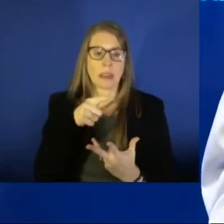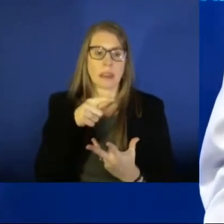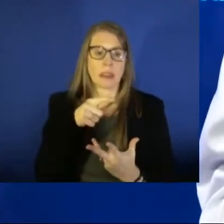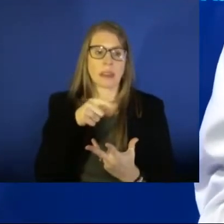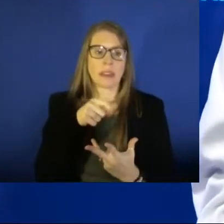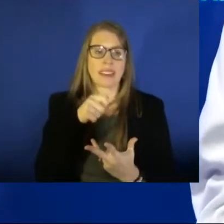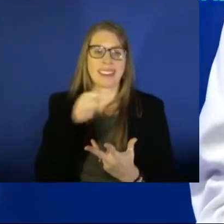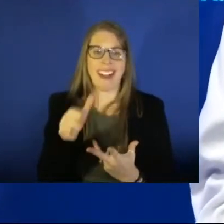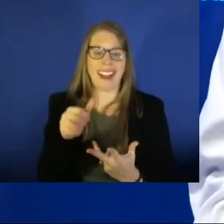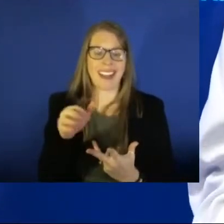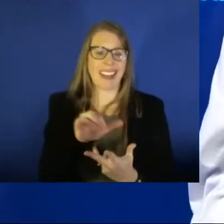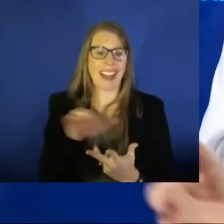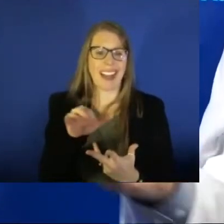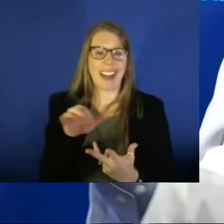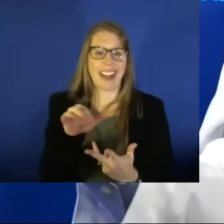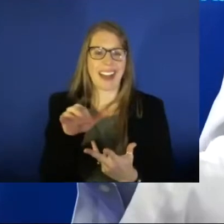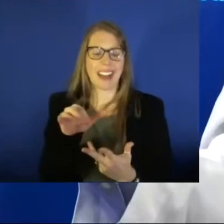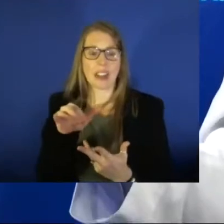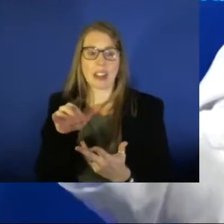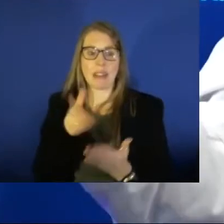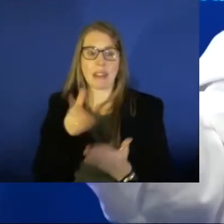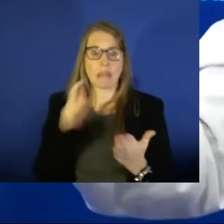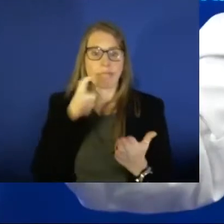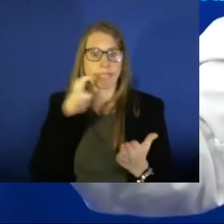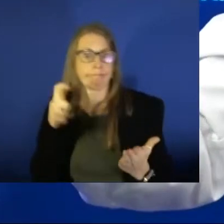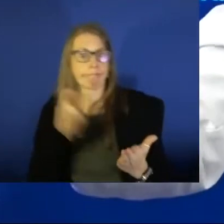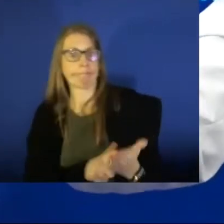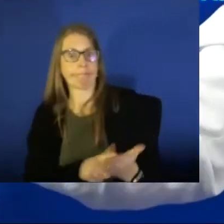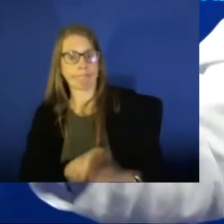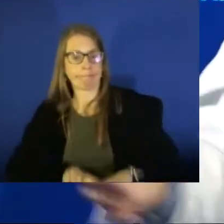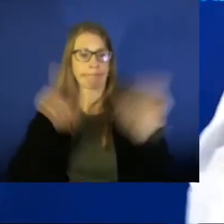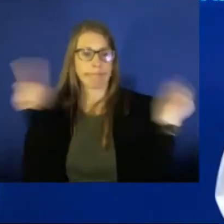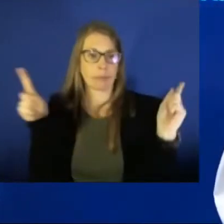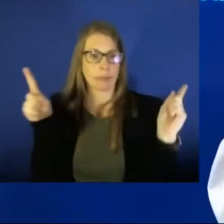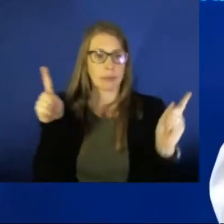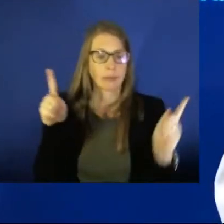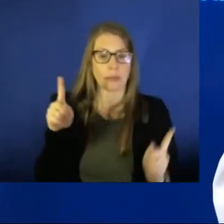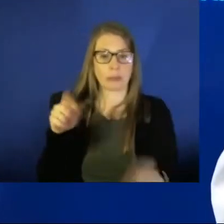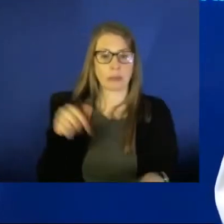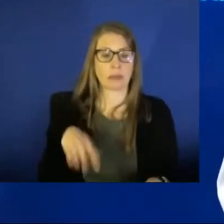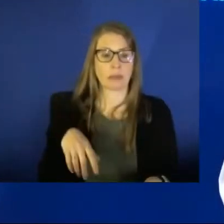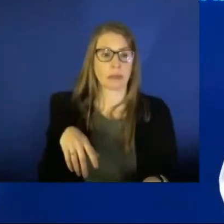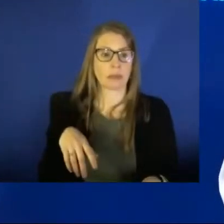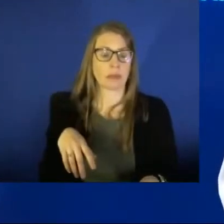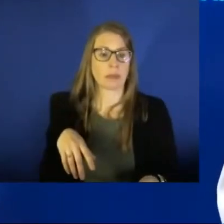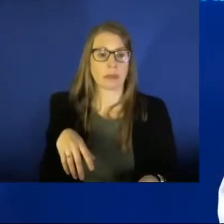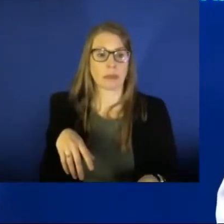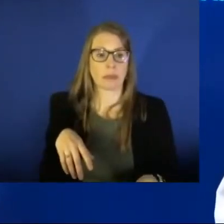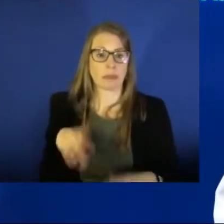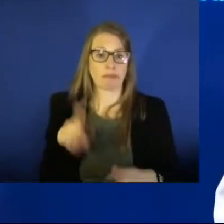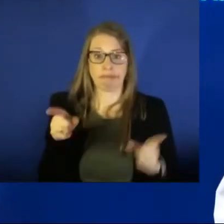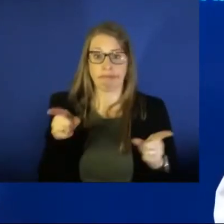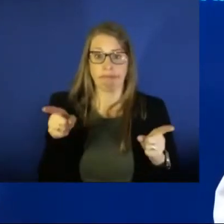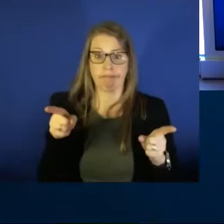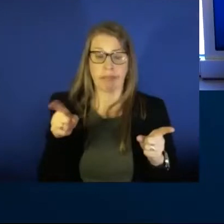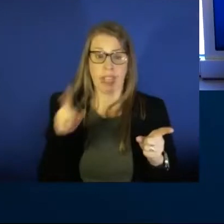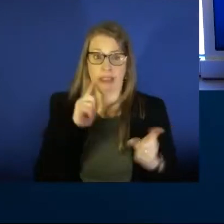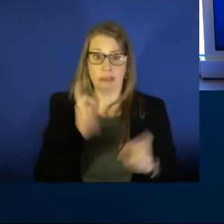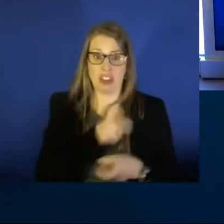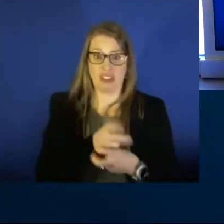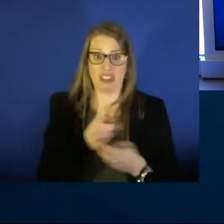things that help distinguish, but none of those guys, and I'm going to look at my ID and my occupational medicine guys, I think it can be really hard sometimes.